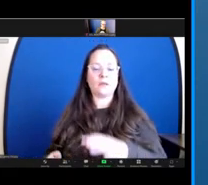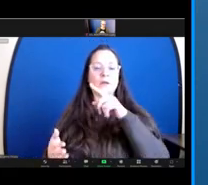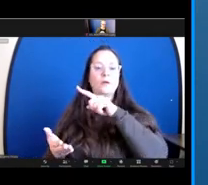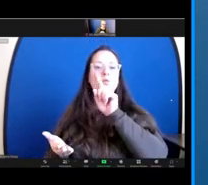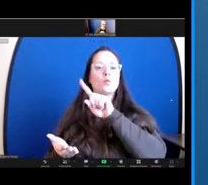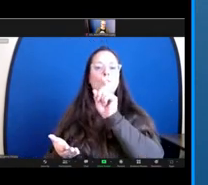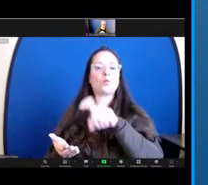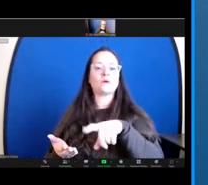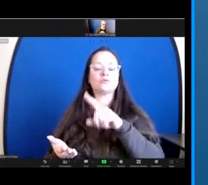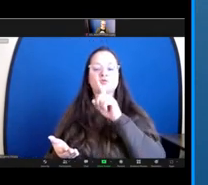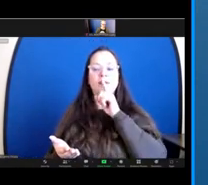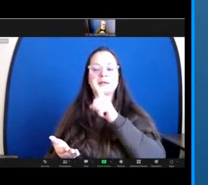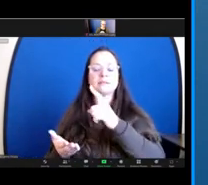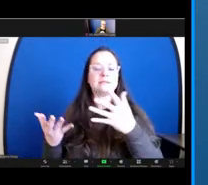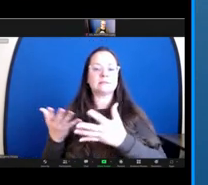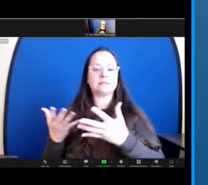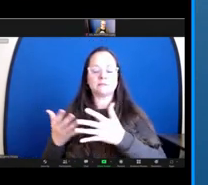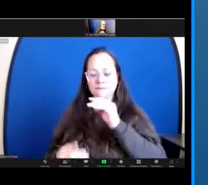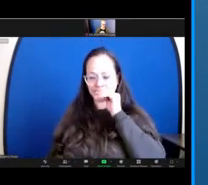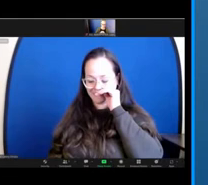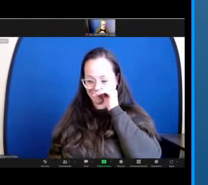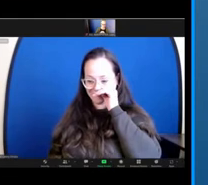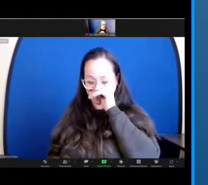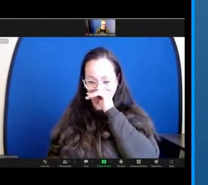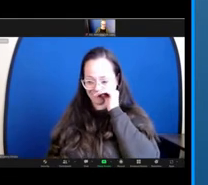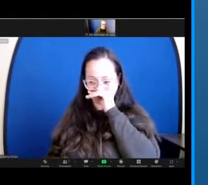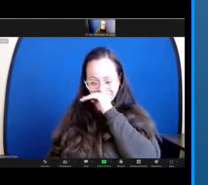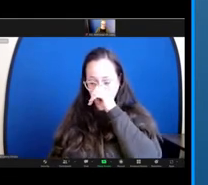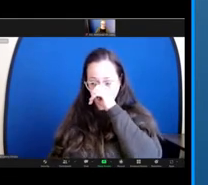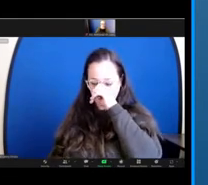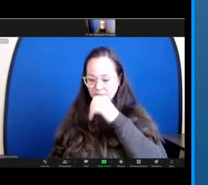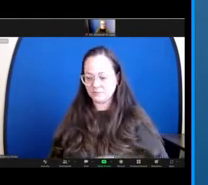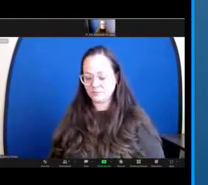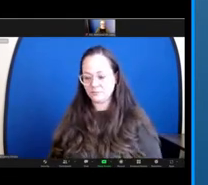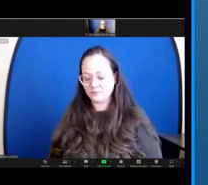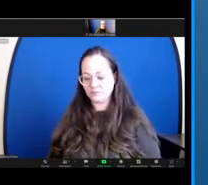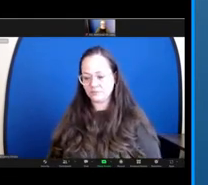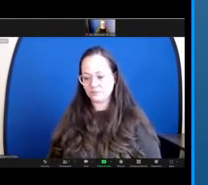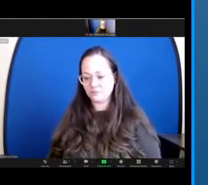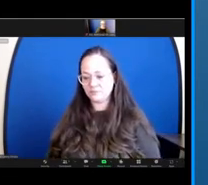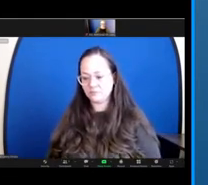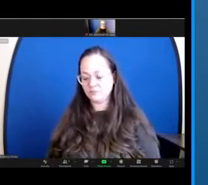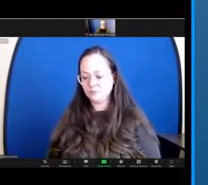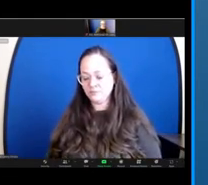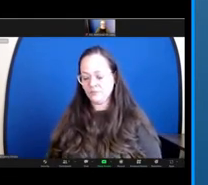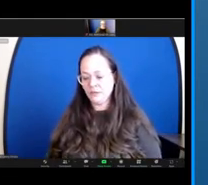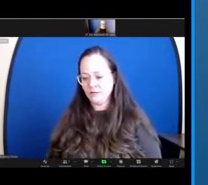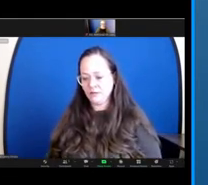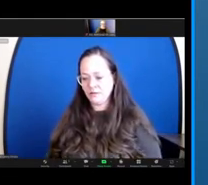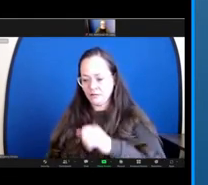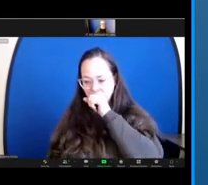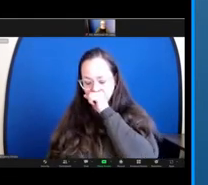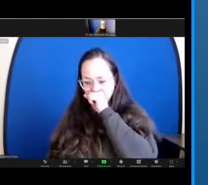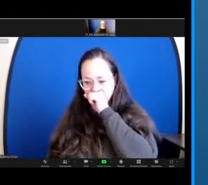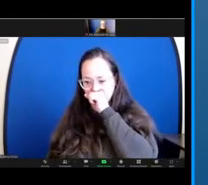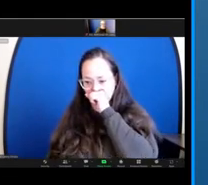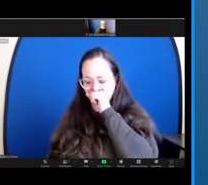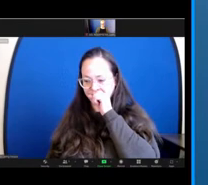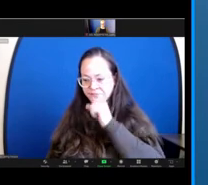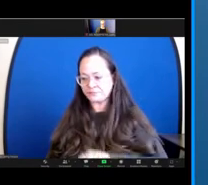the I I got a copy of the 2000 decision uh Graham or Rick